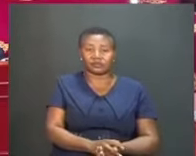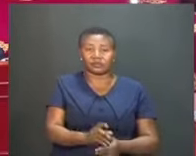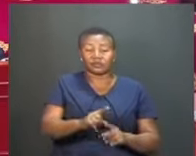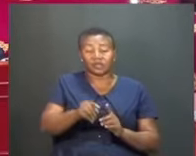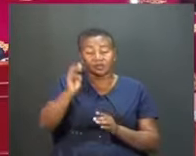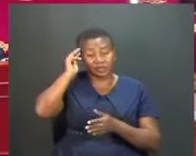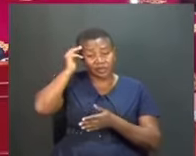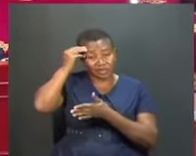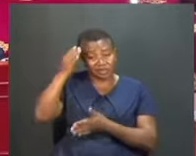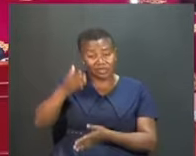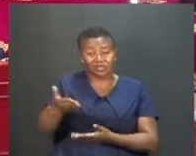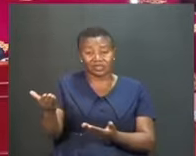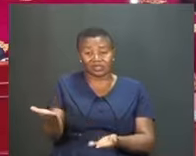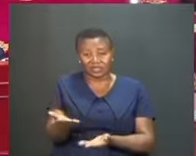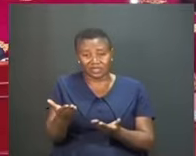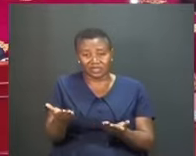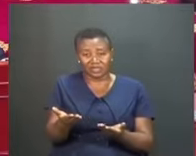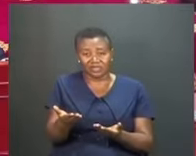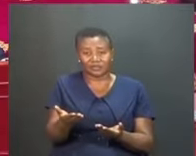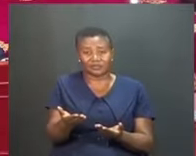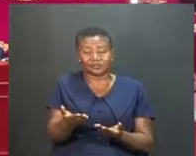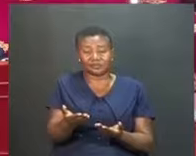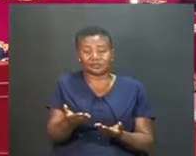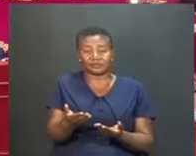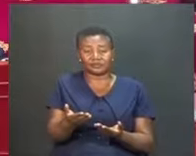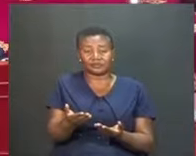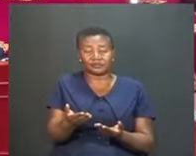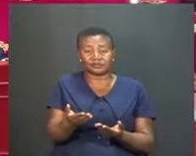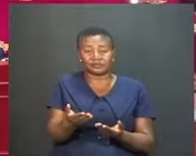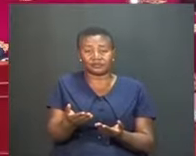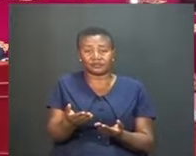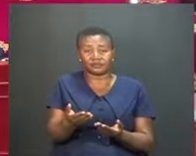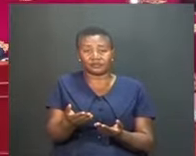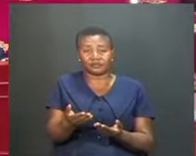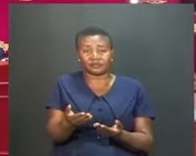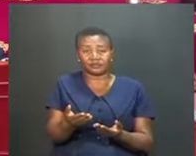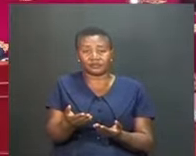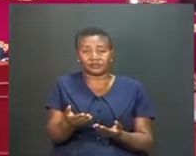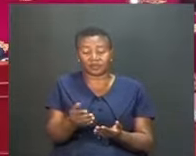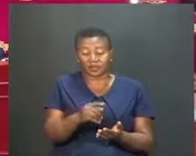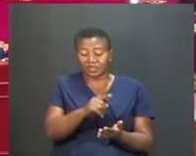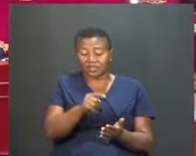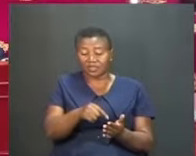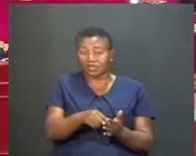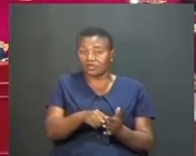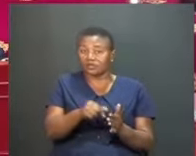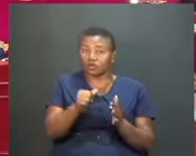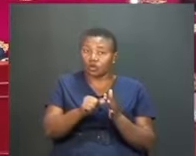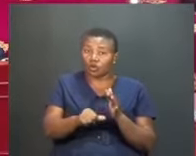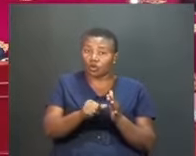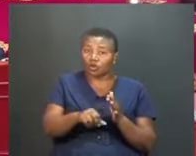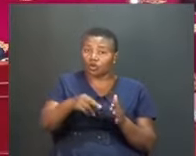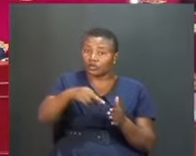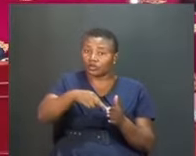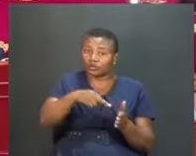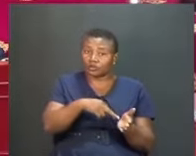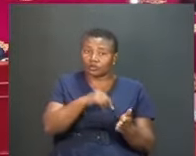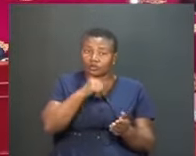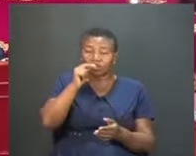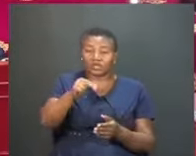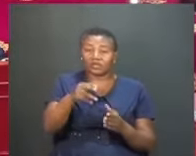here, and as you said, these are routine audit reports. So you don't need much to